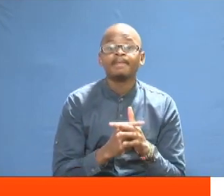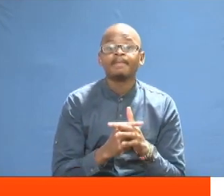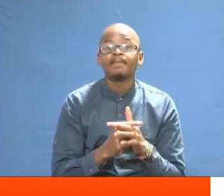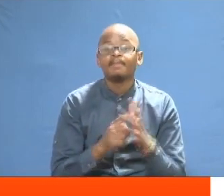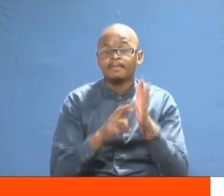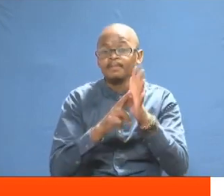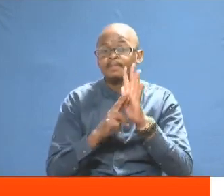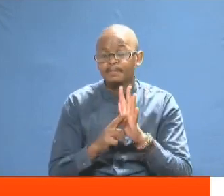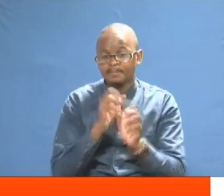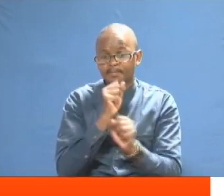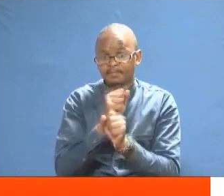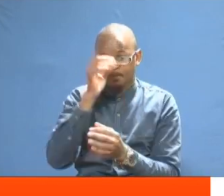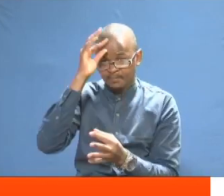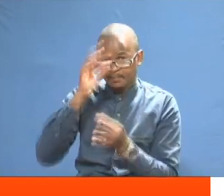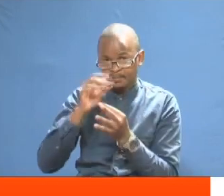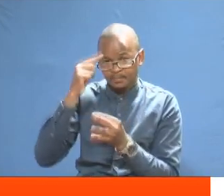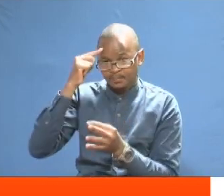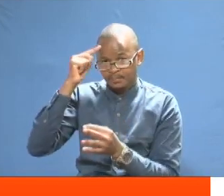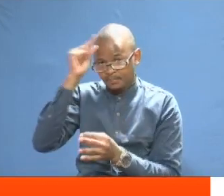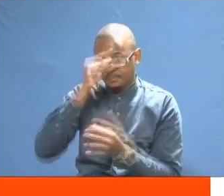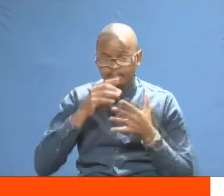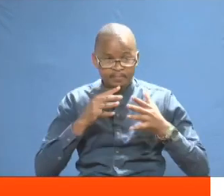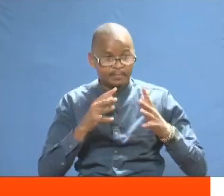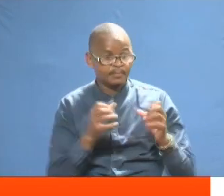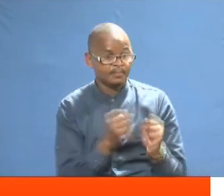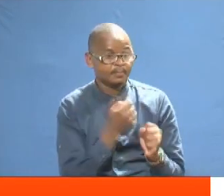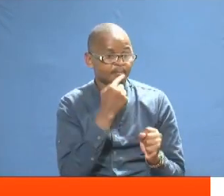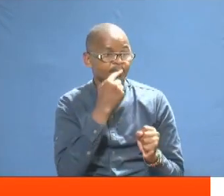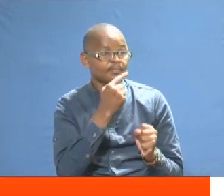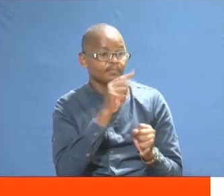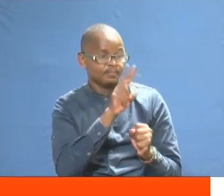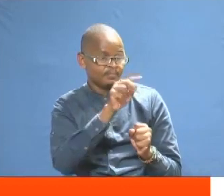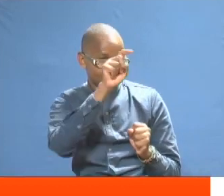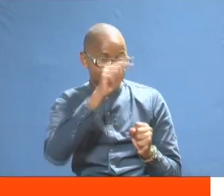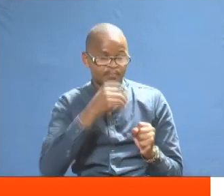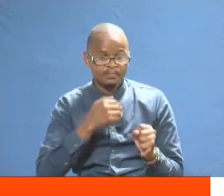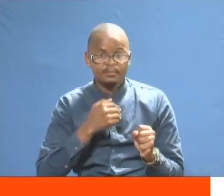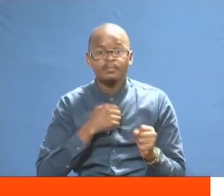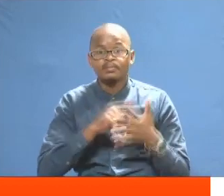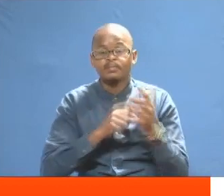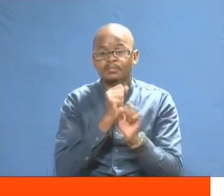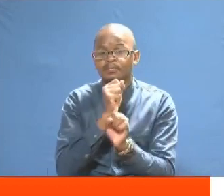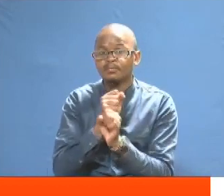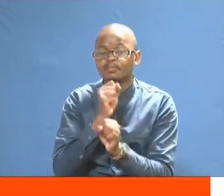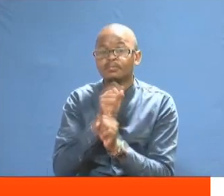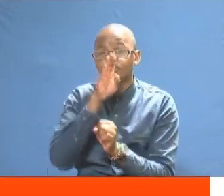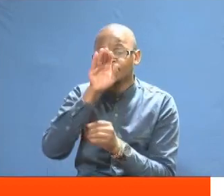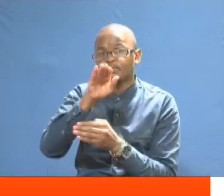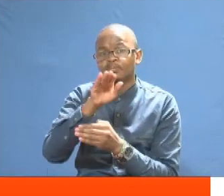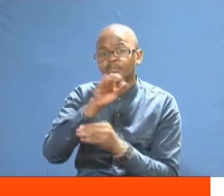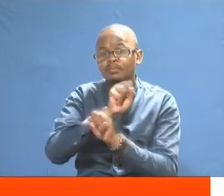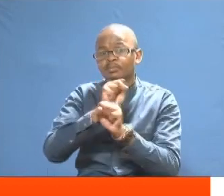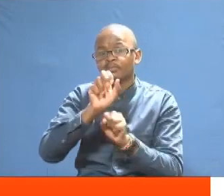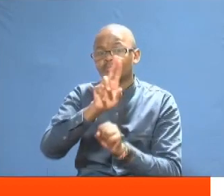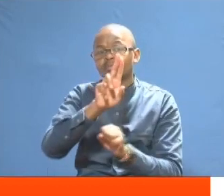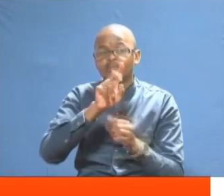supposed to make decisions for the government. The same people are attacking him by saying, no, you must do what the president is doing. So they should be asking President